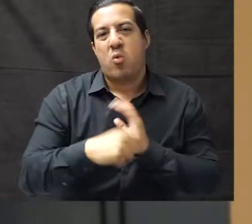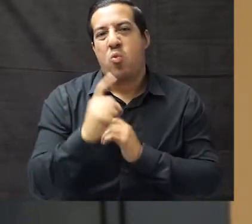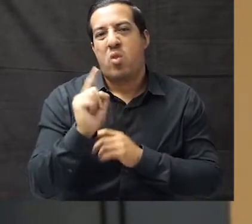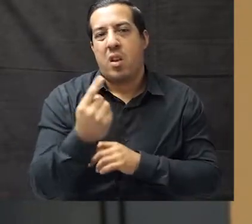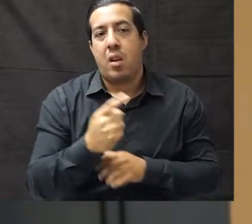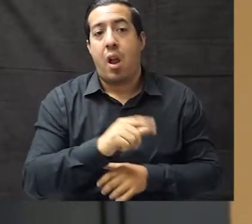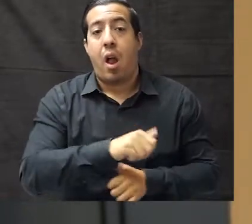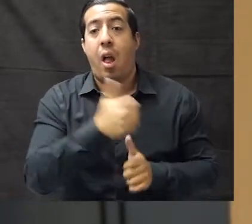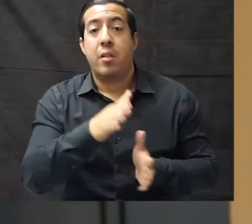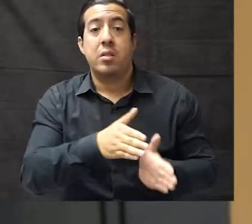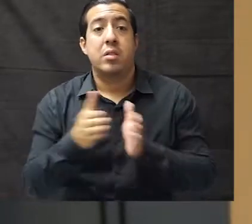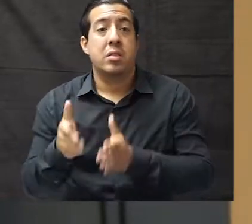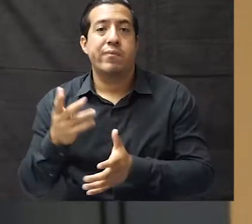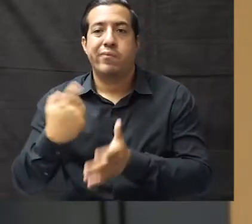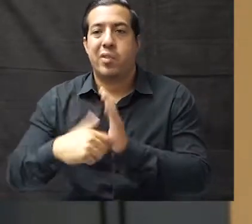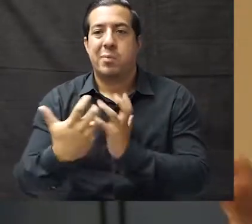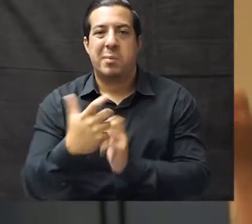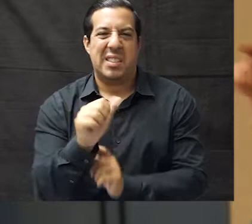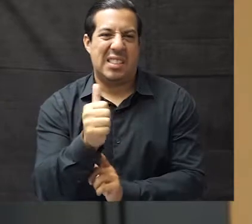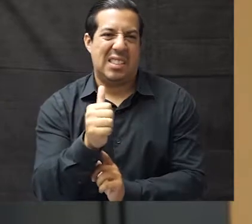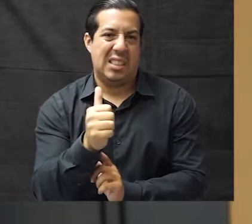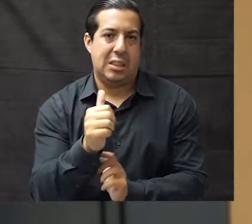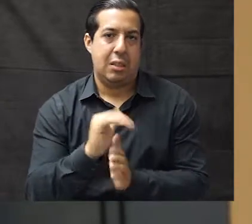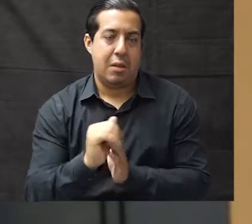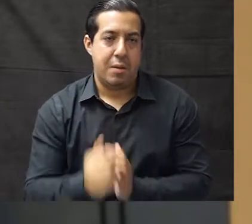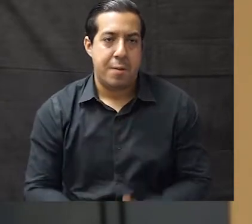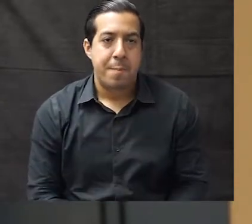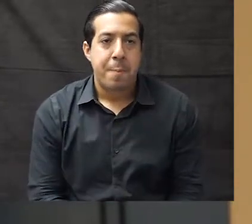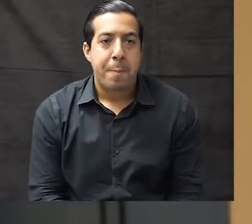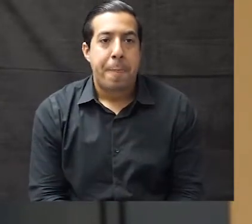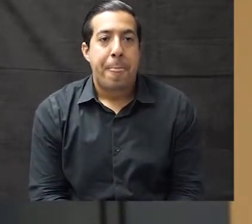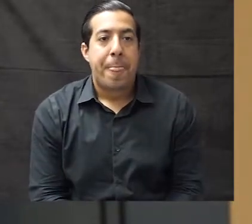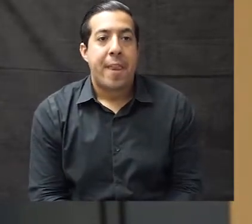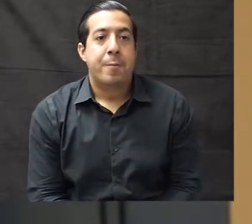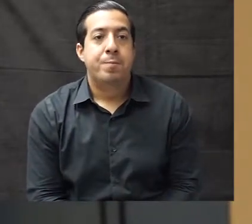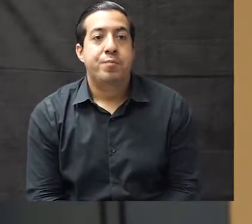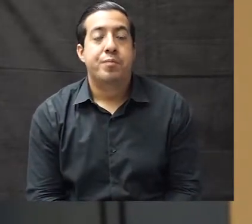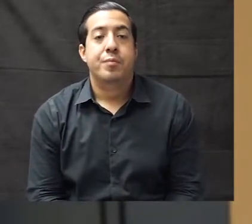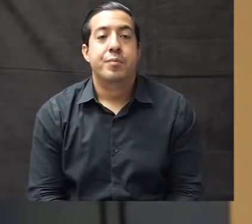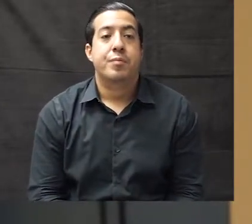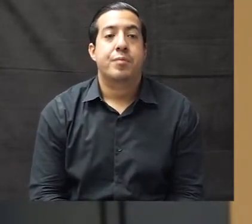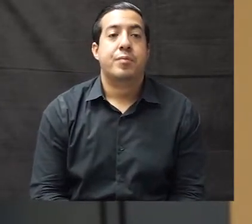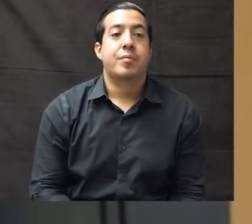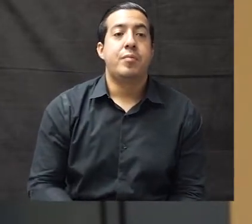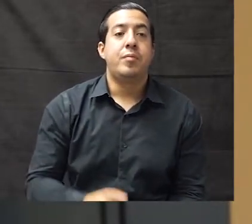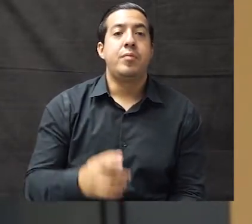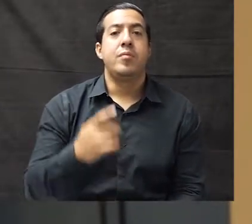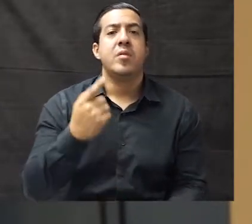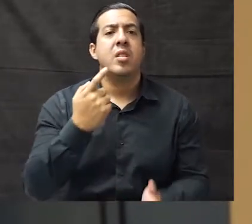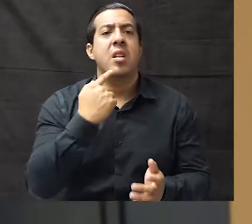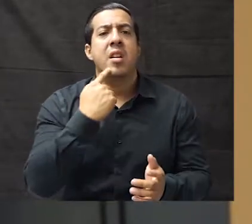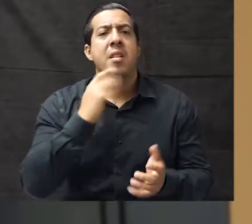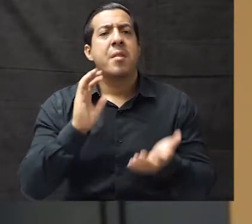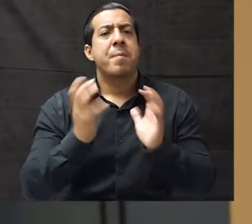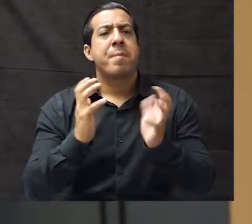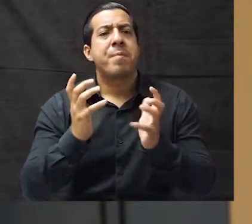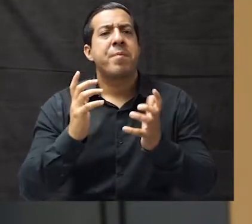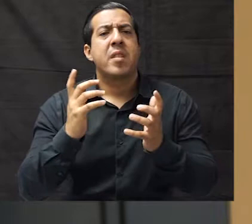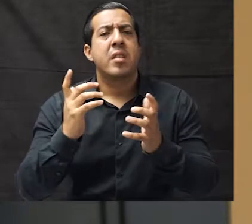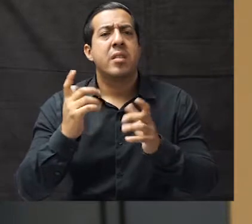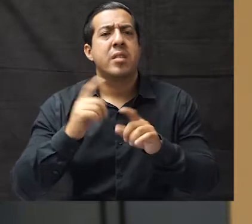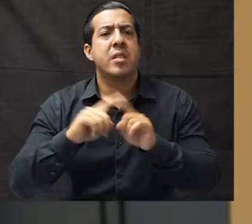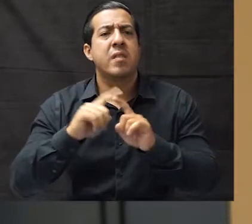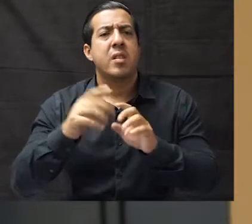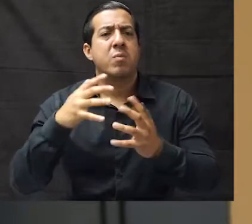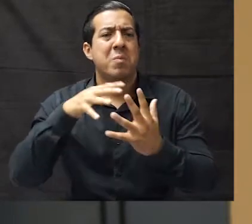We've got dedicated labs that we use this in. We use them in chemical hoods. But in the laboratory, we've got a lot of stuff that we can control about this. And I've got about a dozen doses of